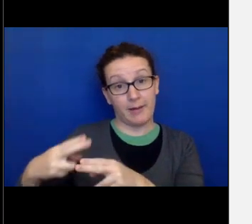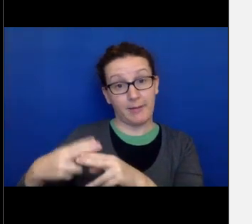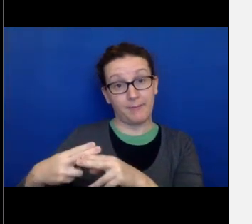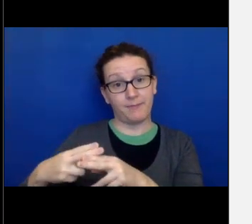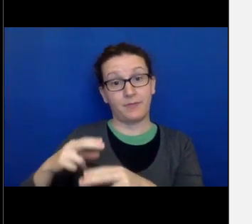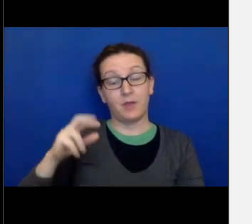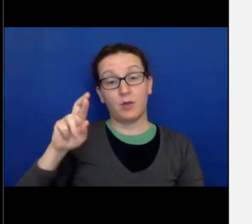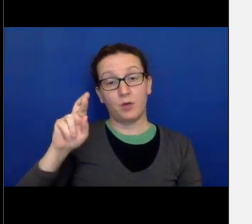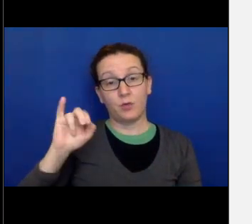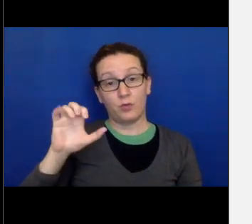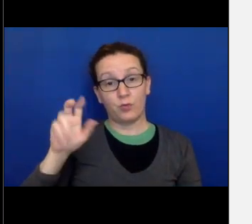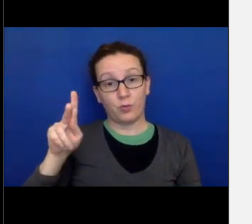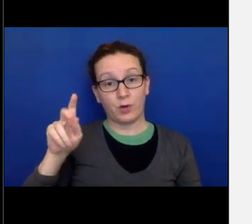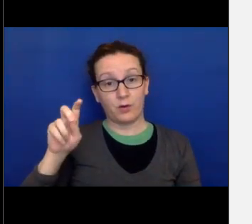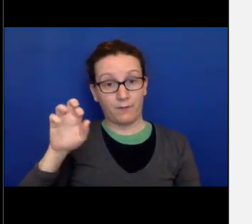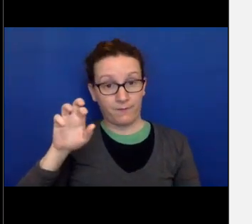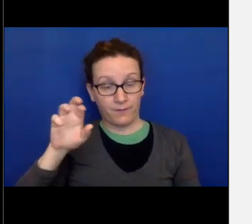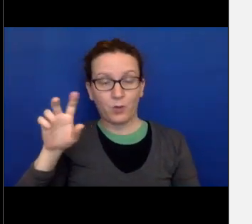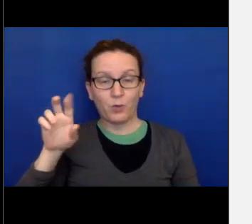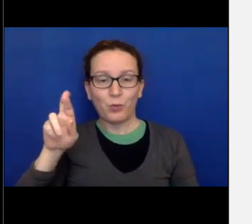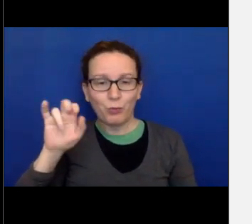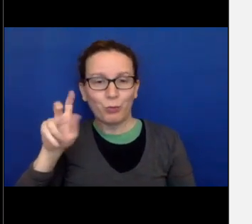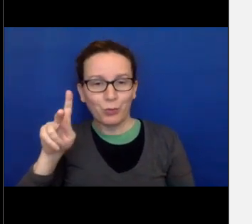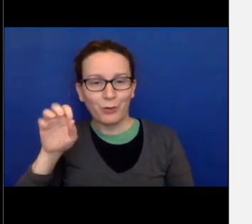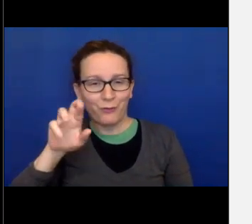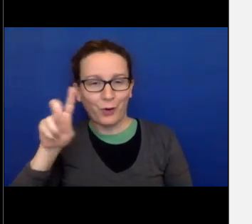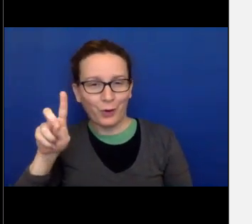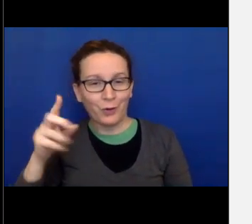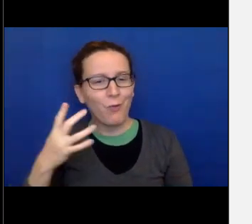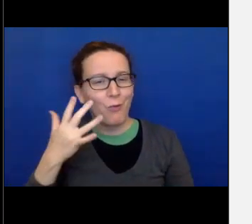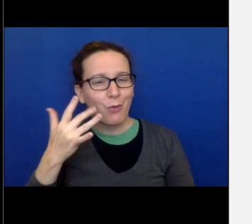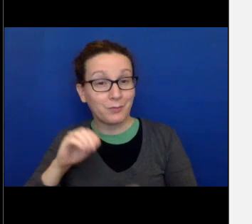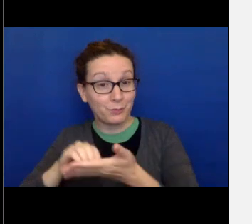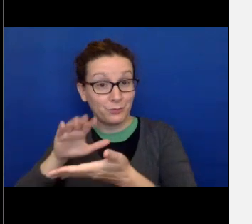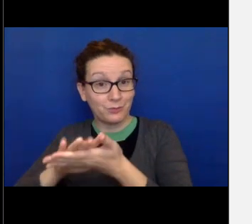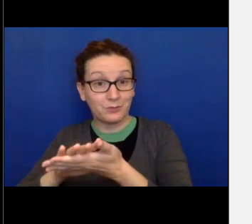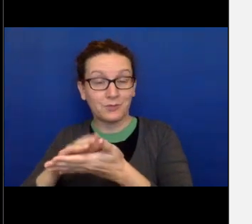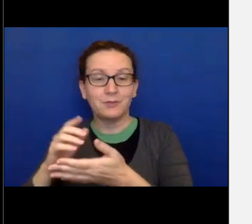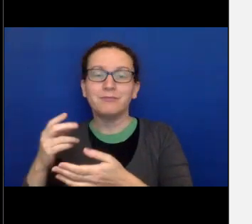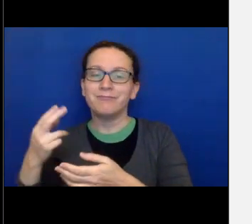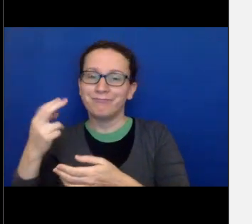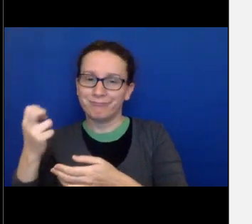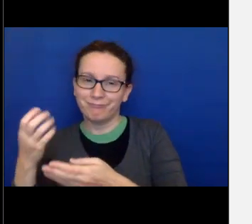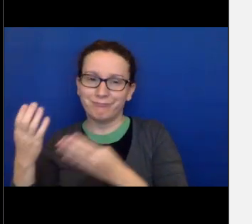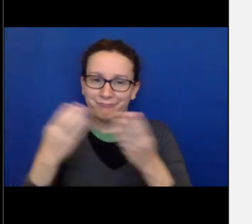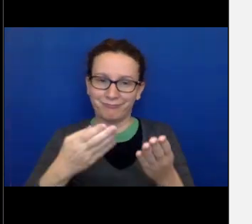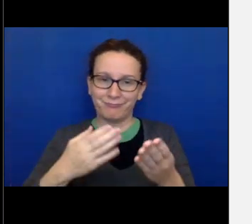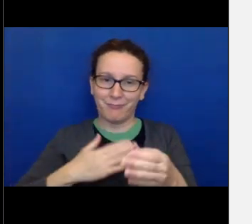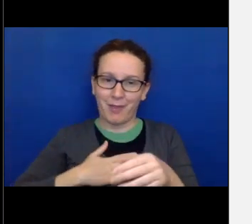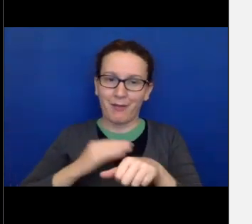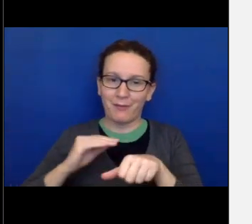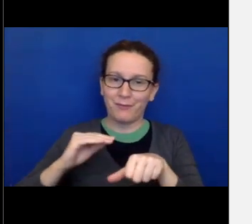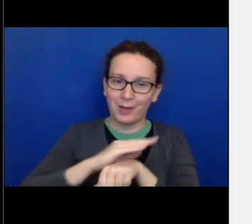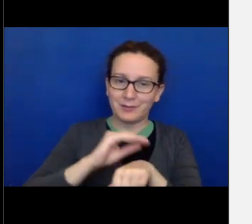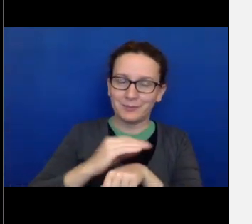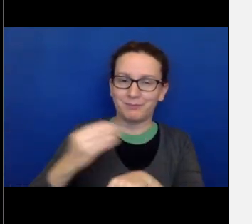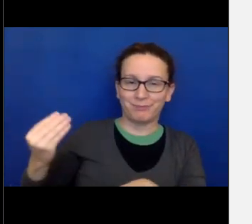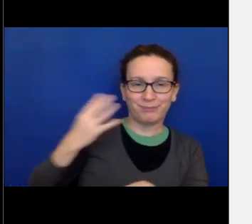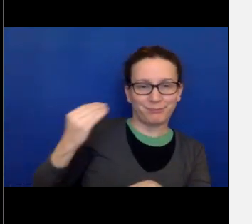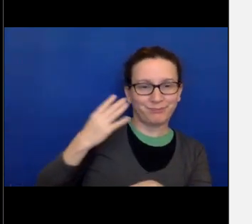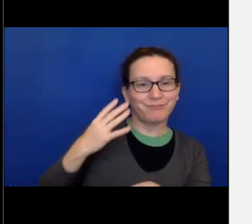Rickford, and I put this on here because these were some bits of advice that he actually gave me during my time as a Stanford